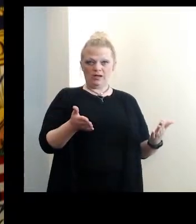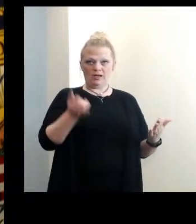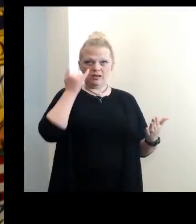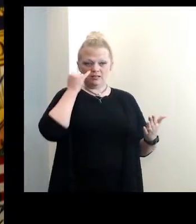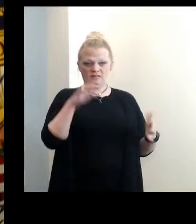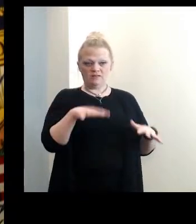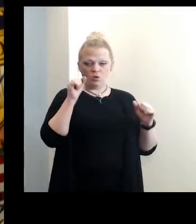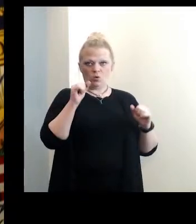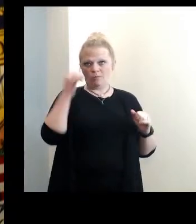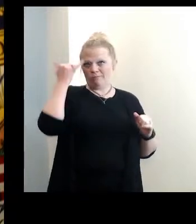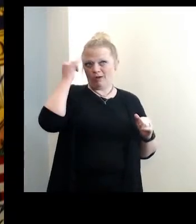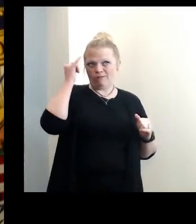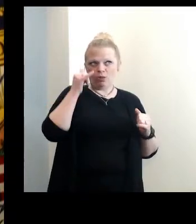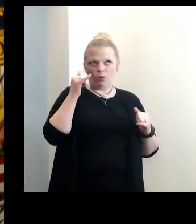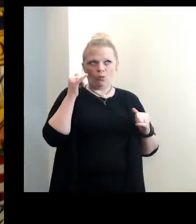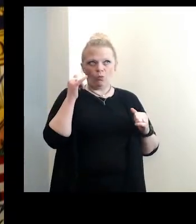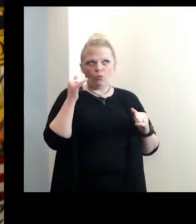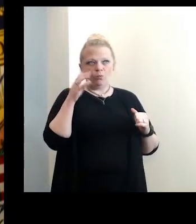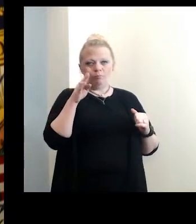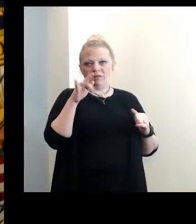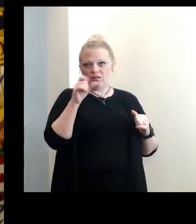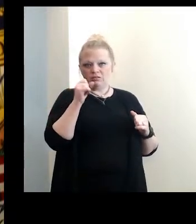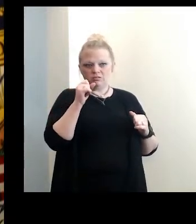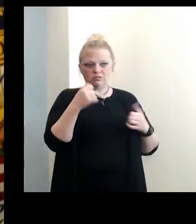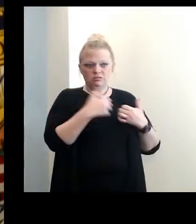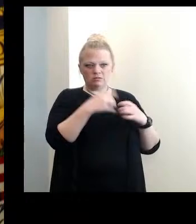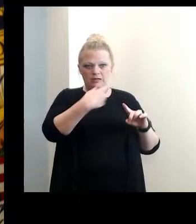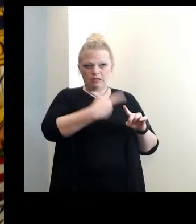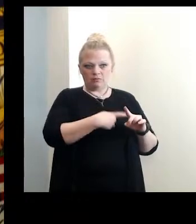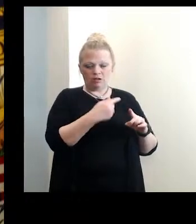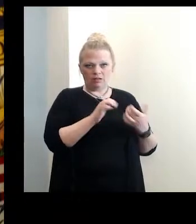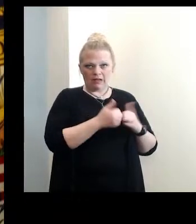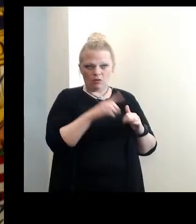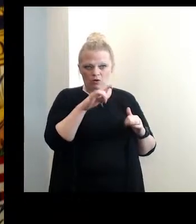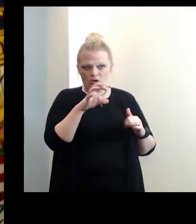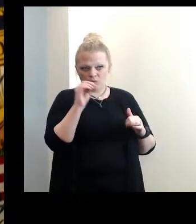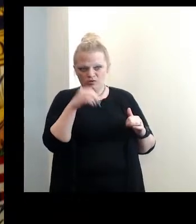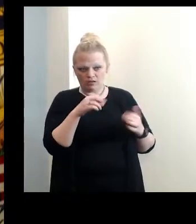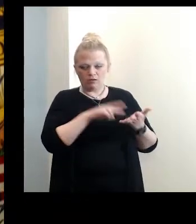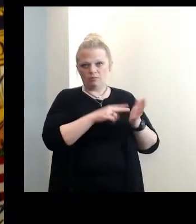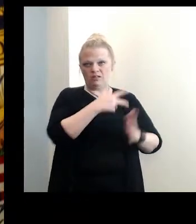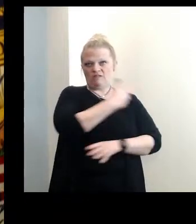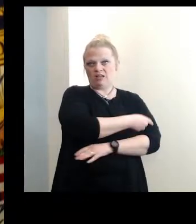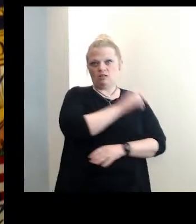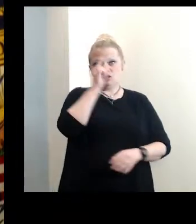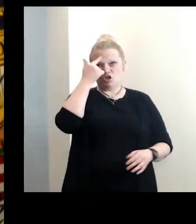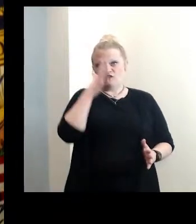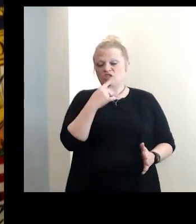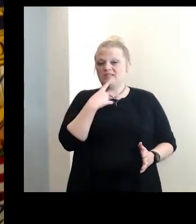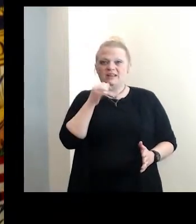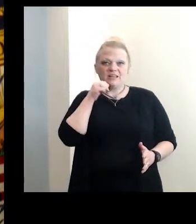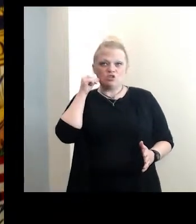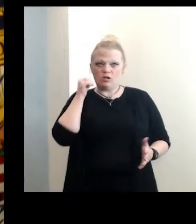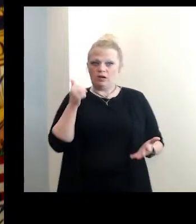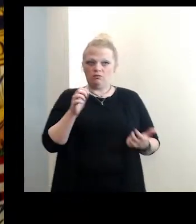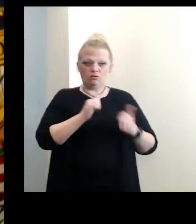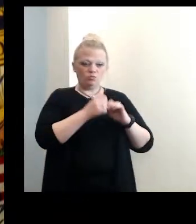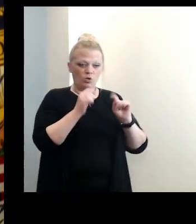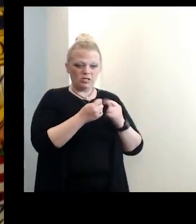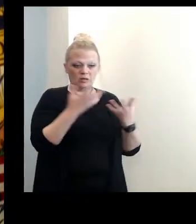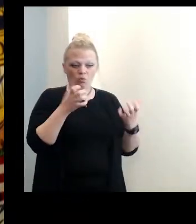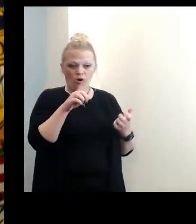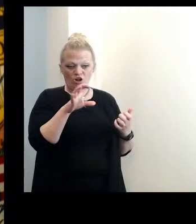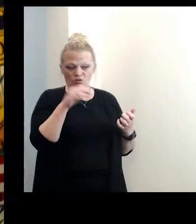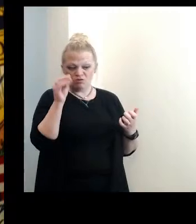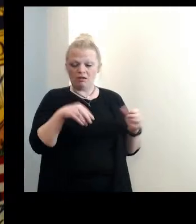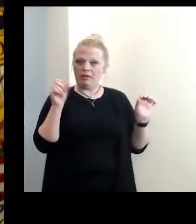hold a Bills game, let's say next month, the only way you could have 100% occupancy is to vaccinate all. The governor said it yesterday. Sports teams want to have